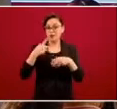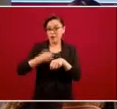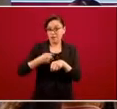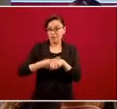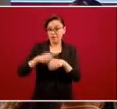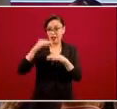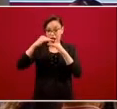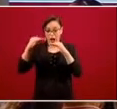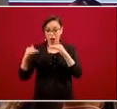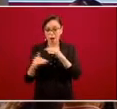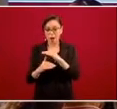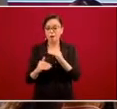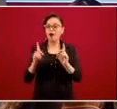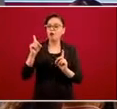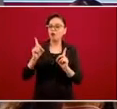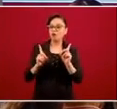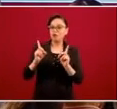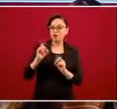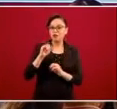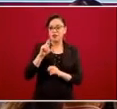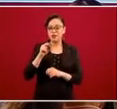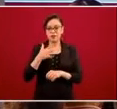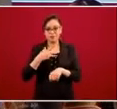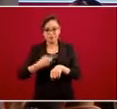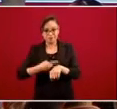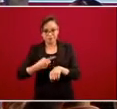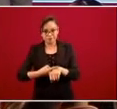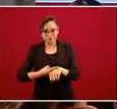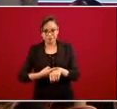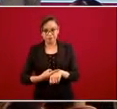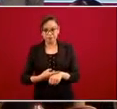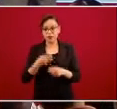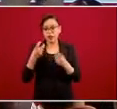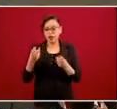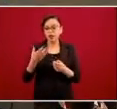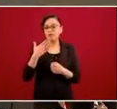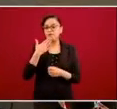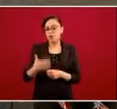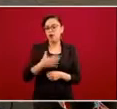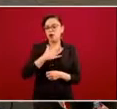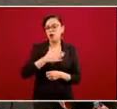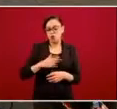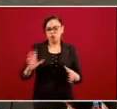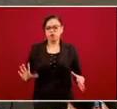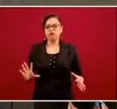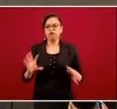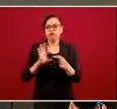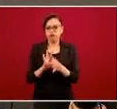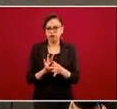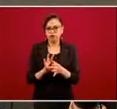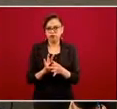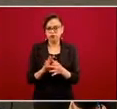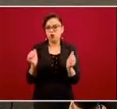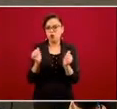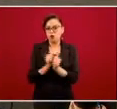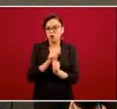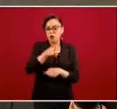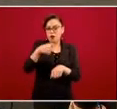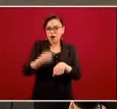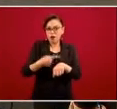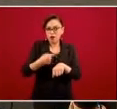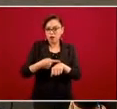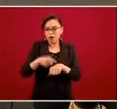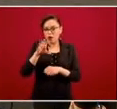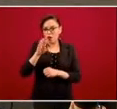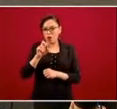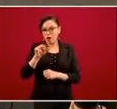the fatality in confirmed cases, and this is the lower one is the fatality in estimated cases.